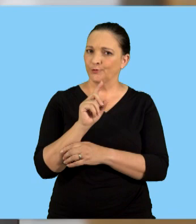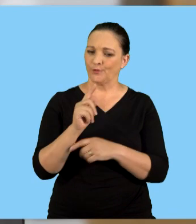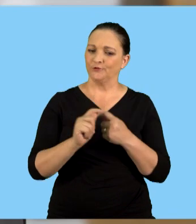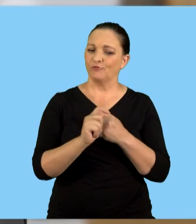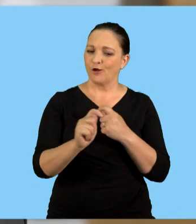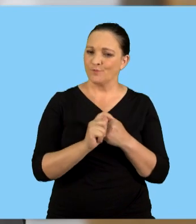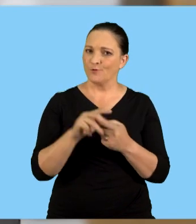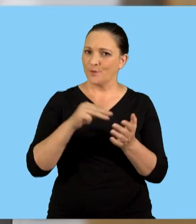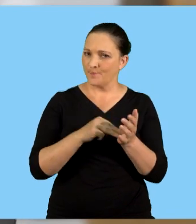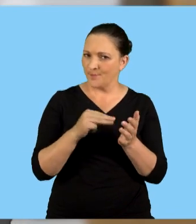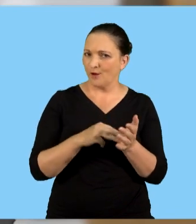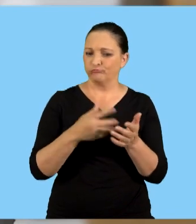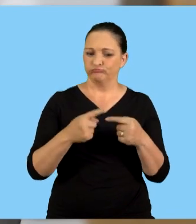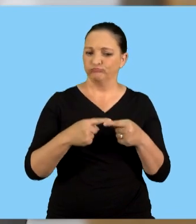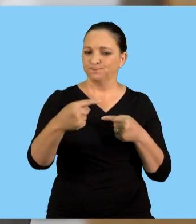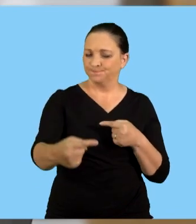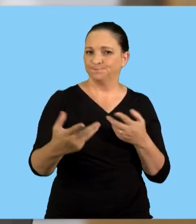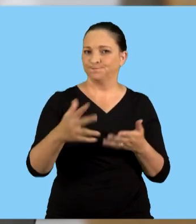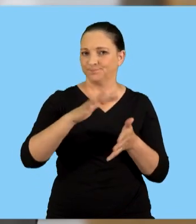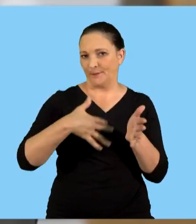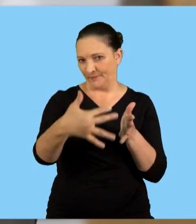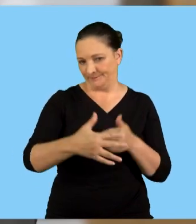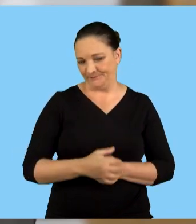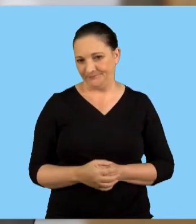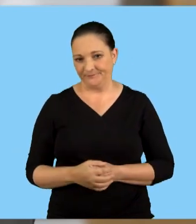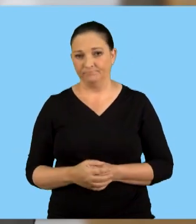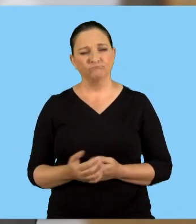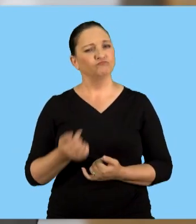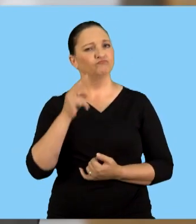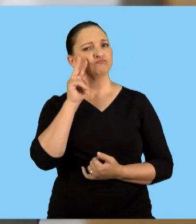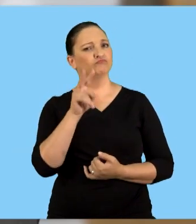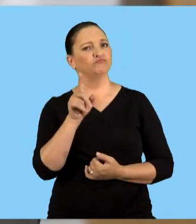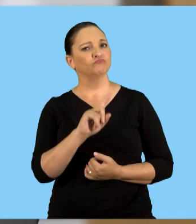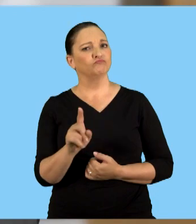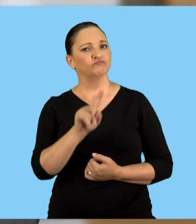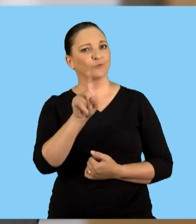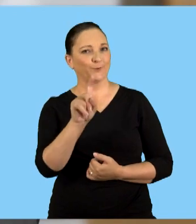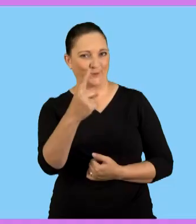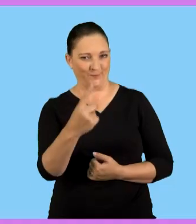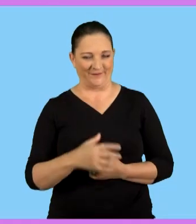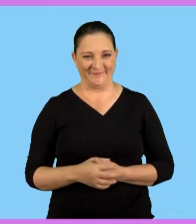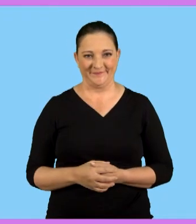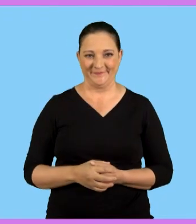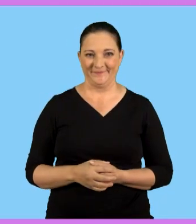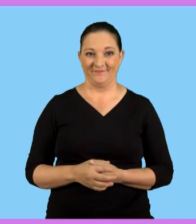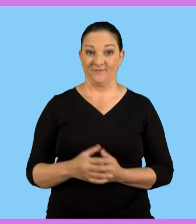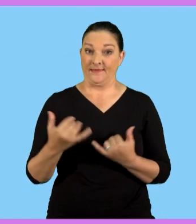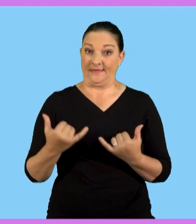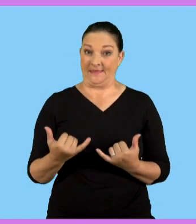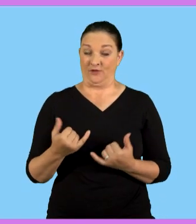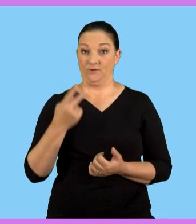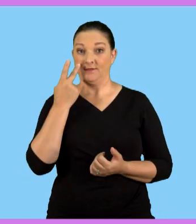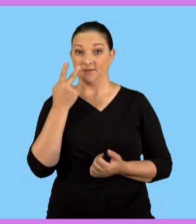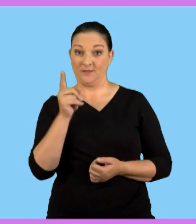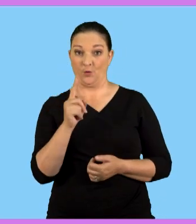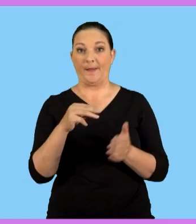and distance tables. Now let's get straight on with our lesson. Let's look at our first question. All right, so here we